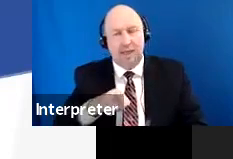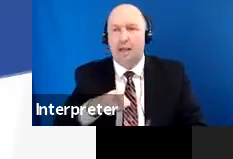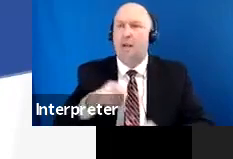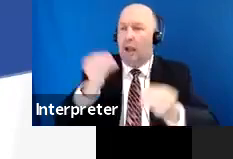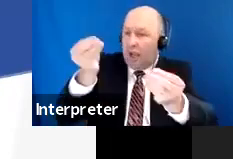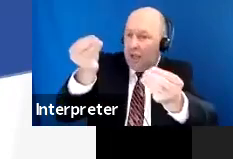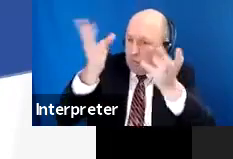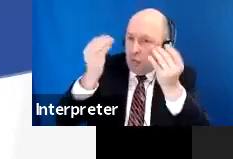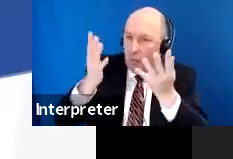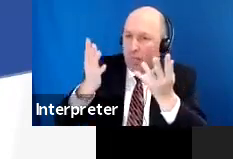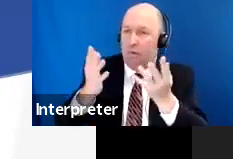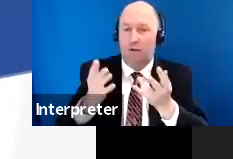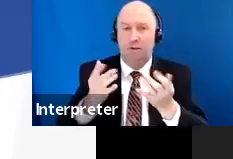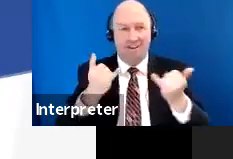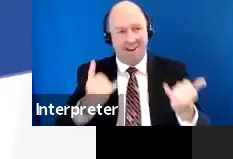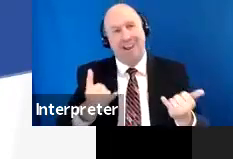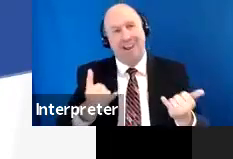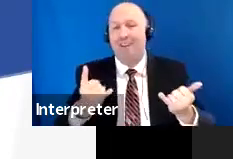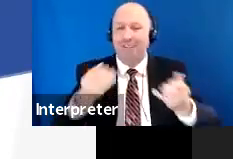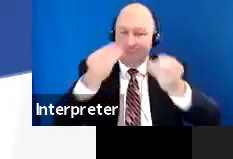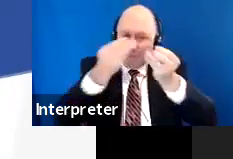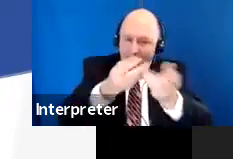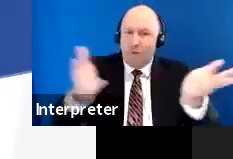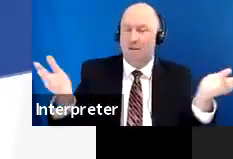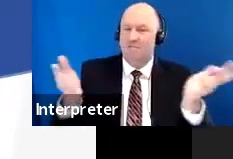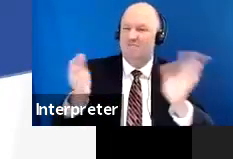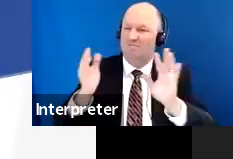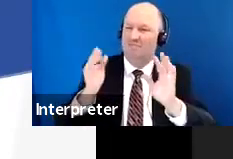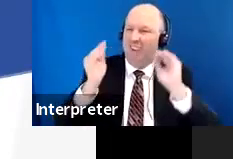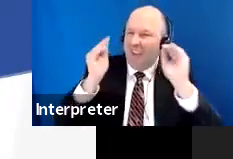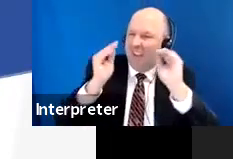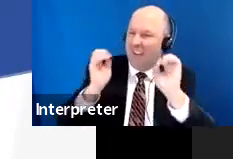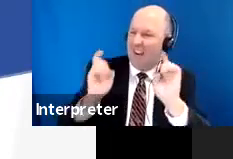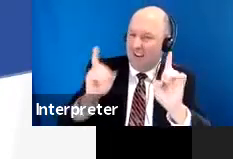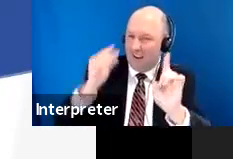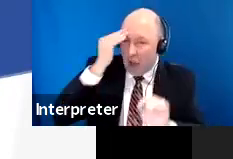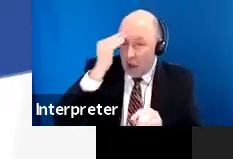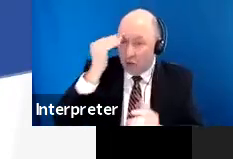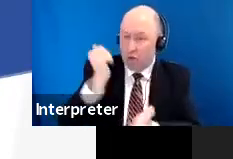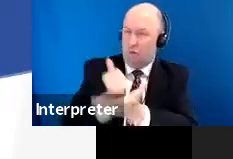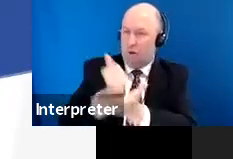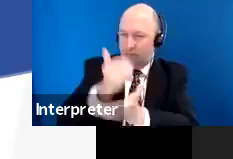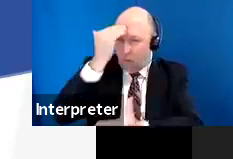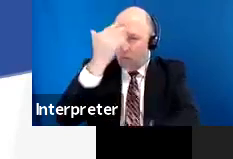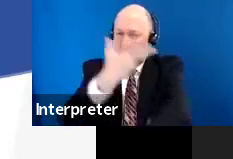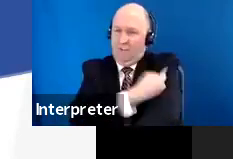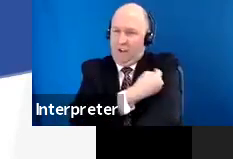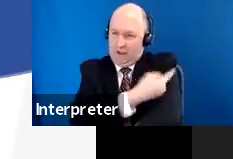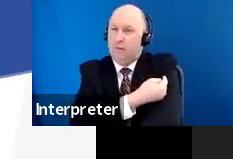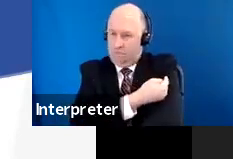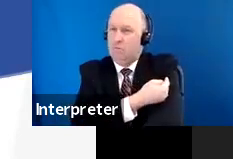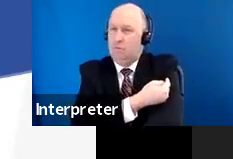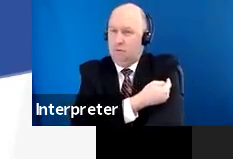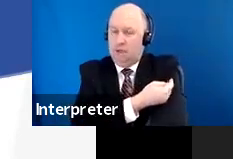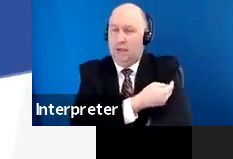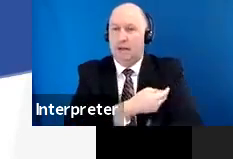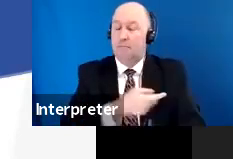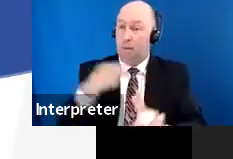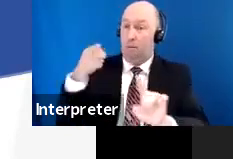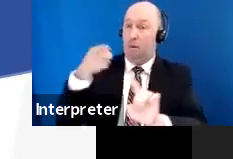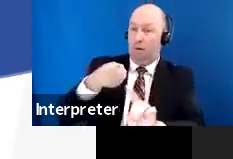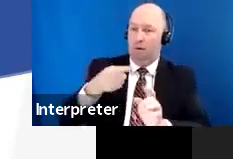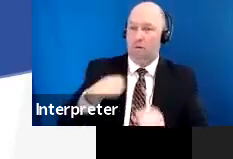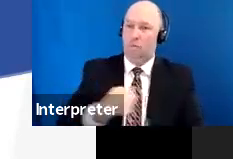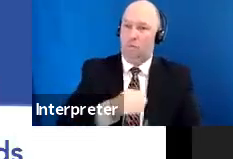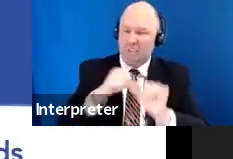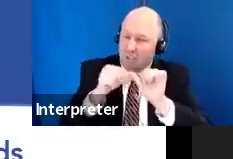we did today. We provided the education, the ability, the knowledge to get vaccinated. The idea here is we